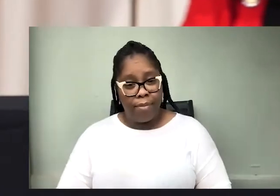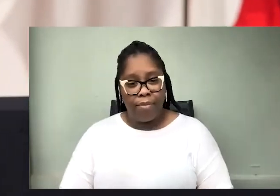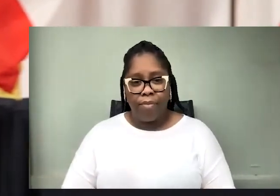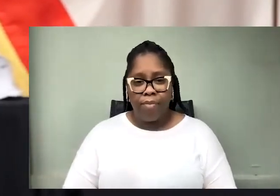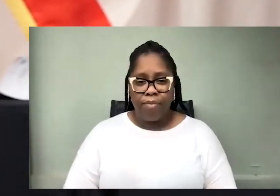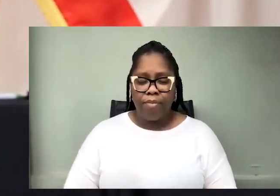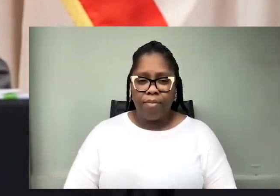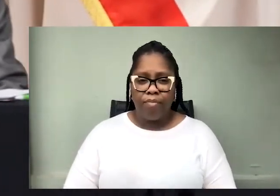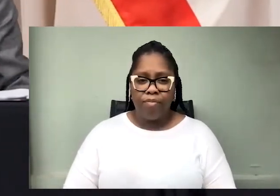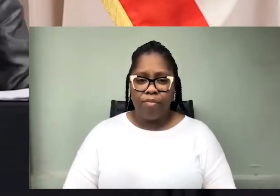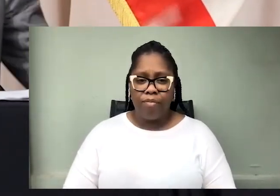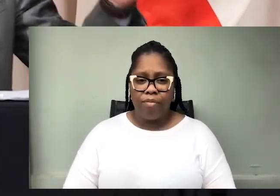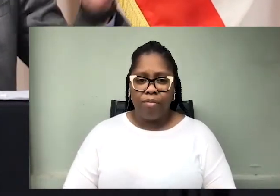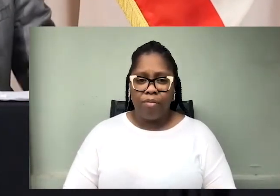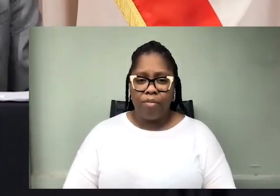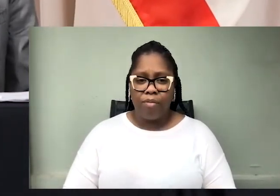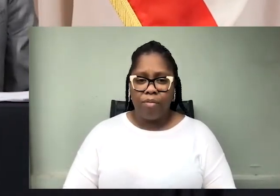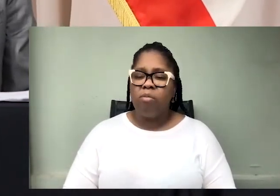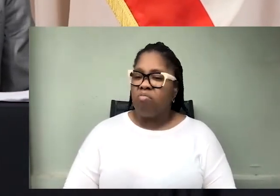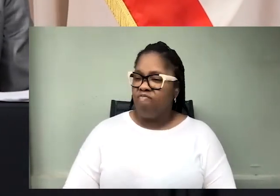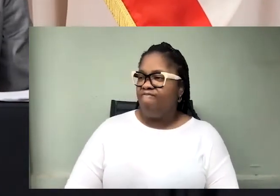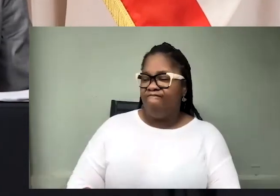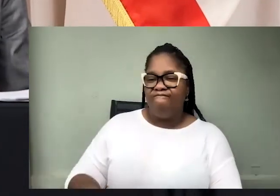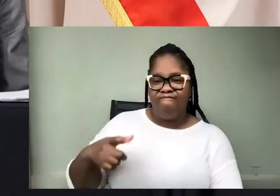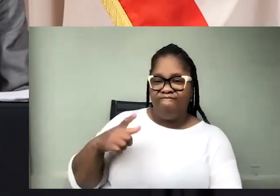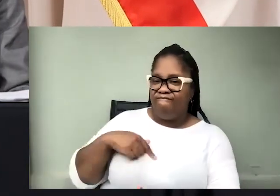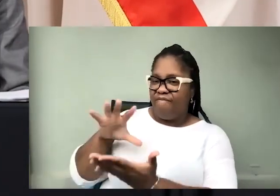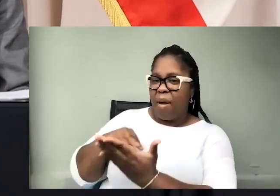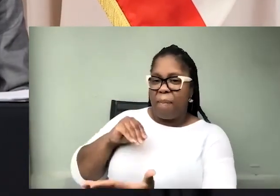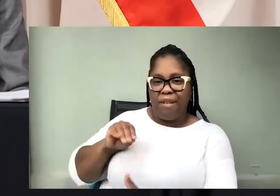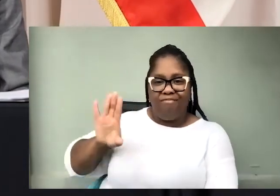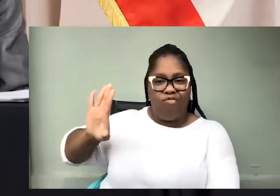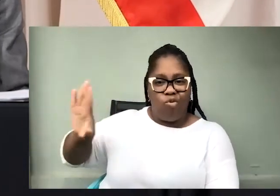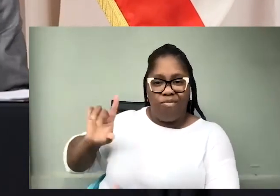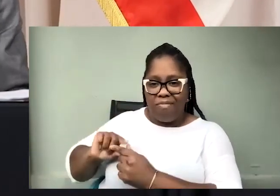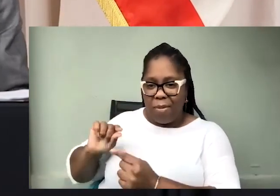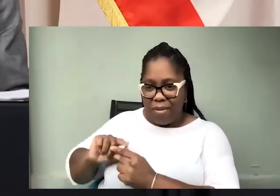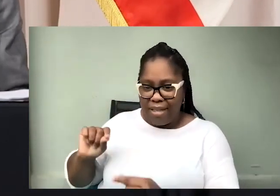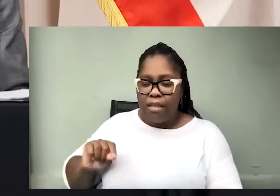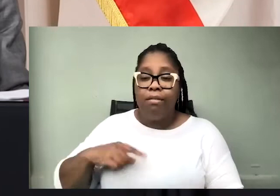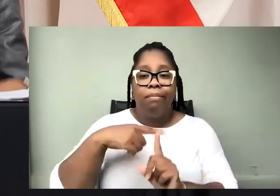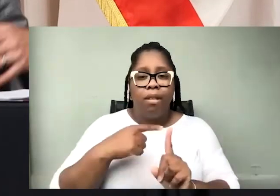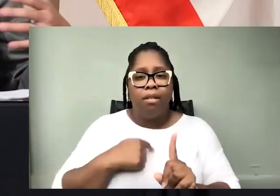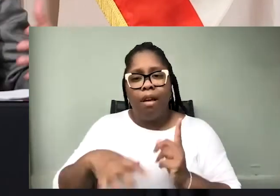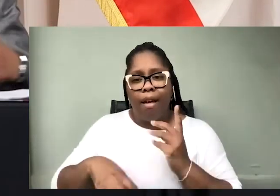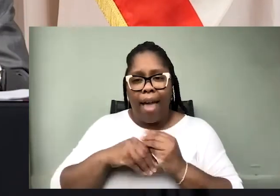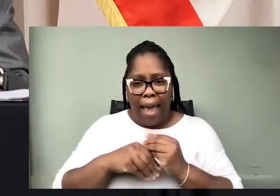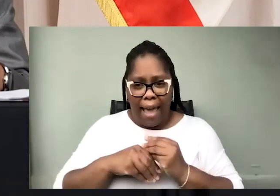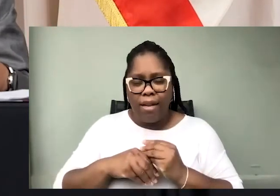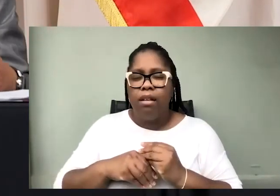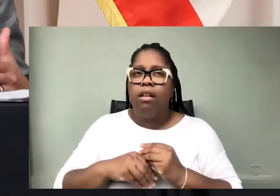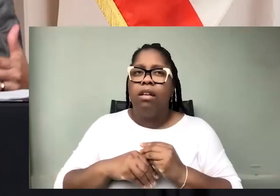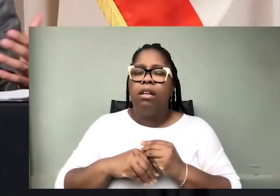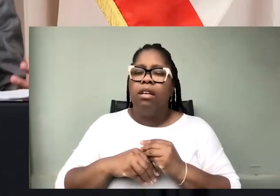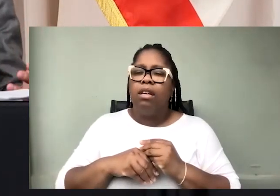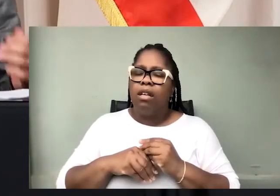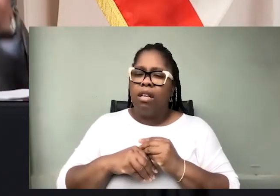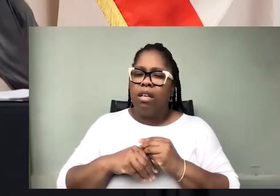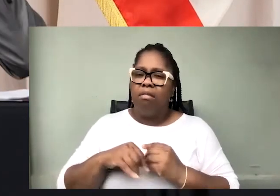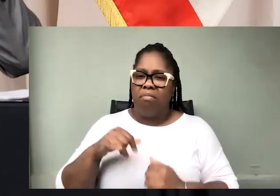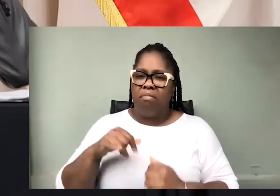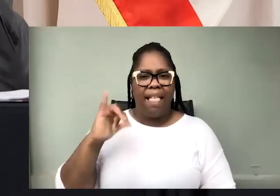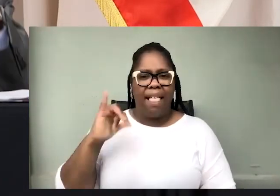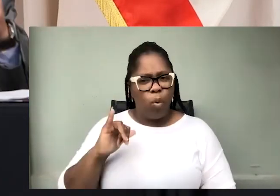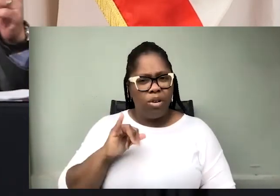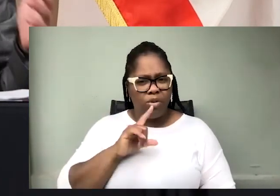Thanks, Steve. I would echo the Assemblywoman's comments. I'd also add, I think building on what I said earlier, California is unique